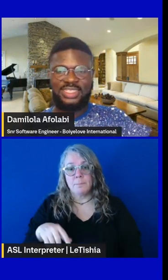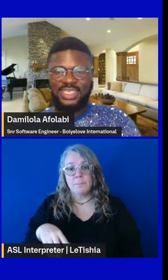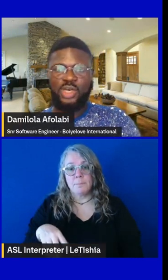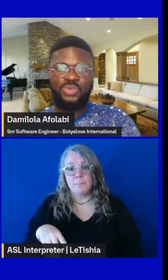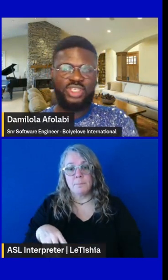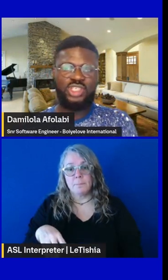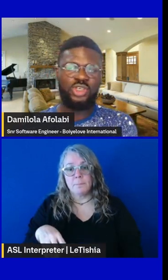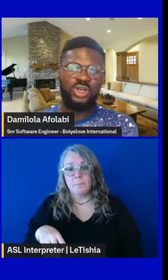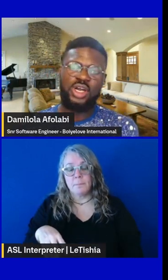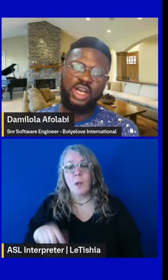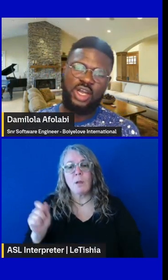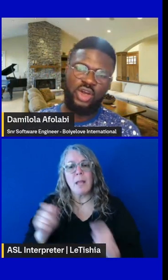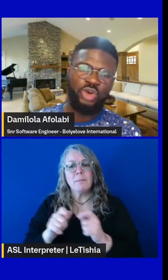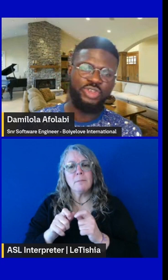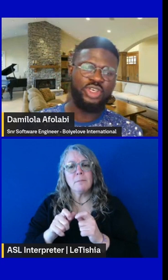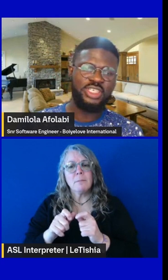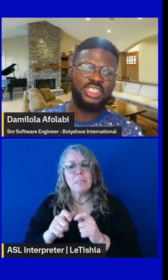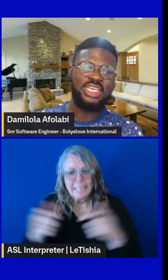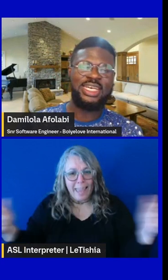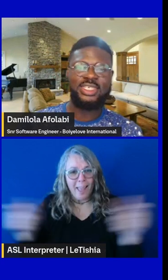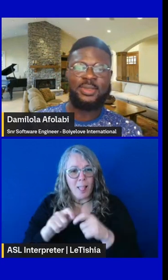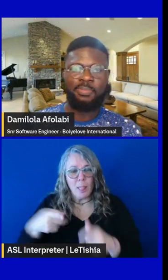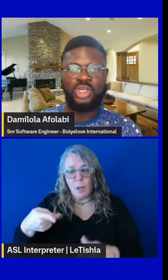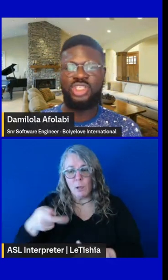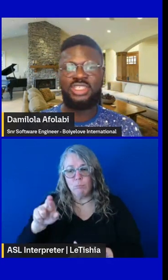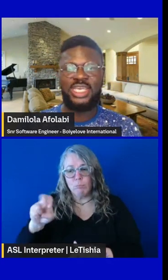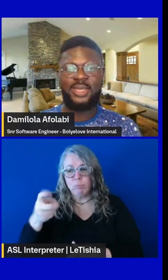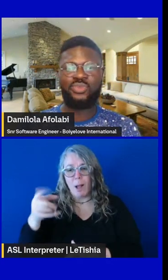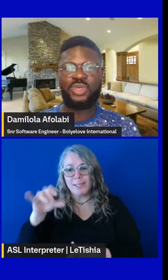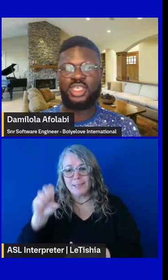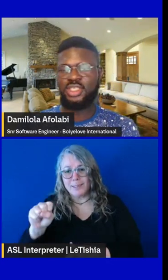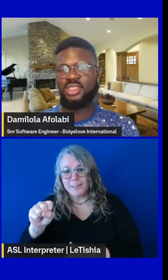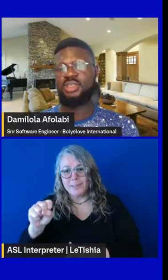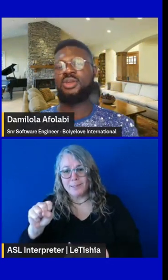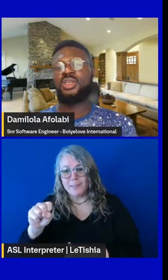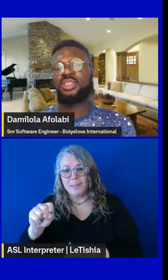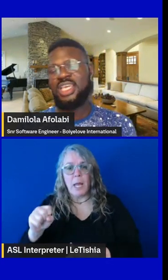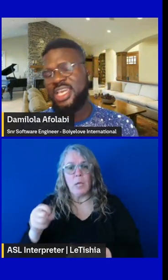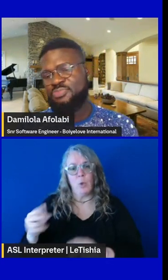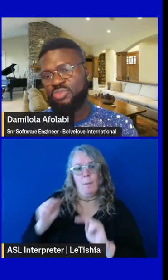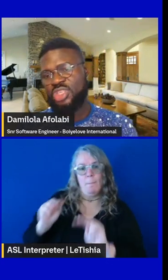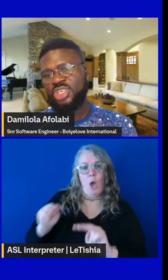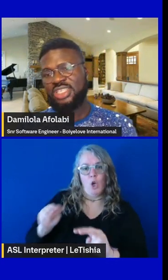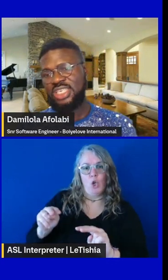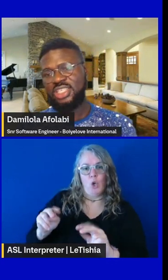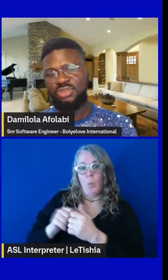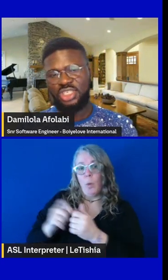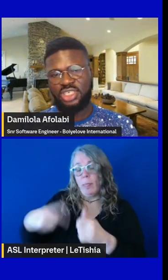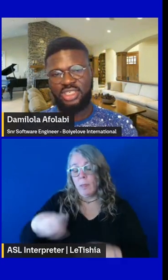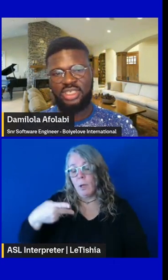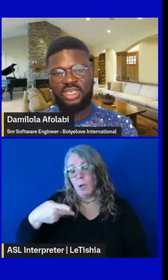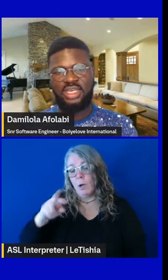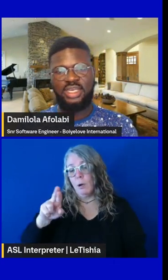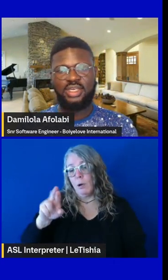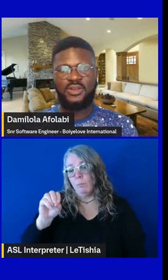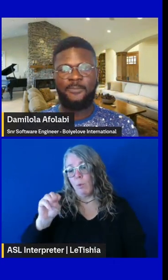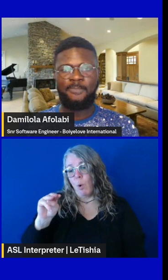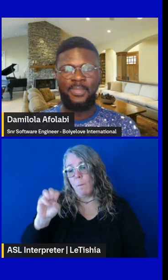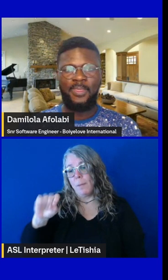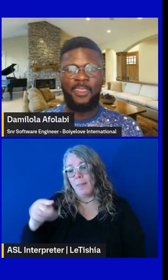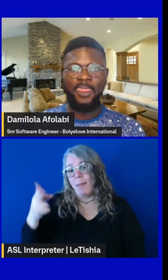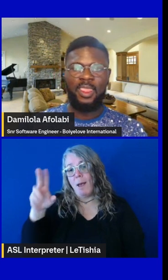we can scale proxies horizontally and monitor them with, say, Prometheus integration